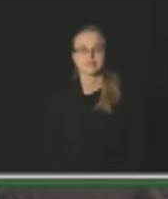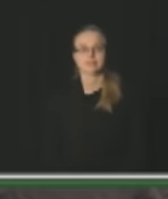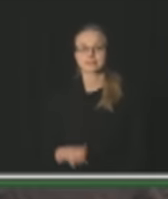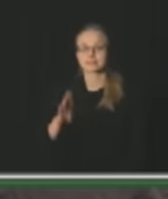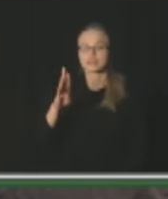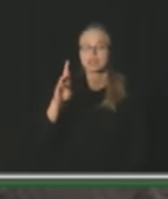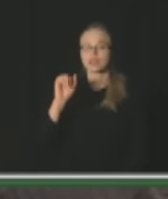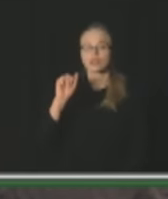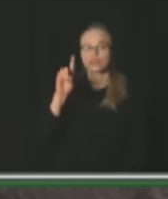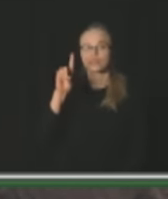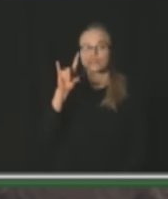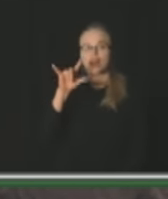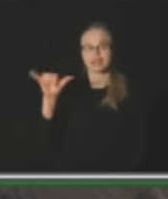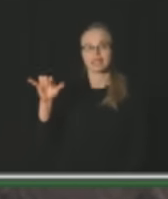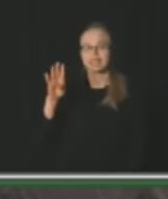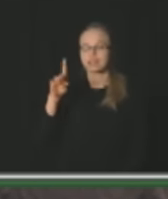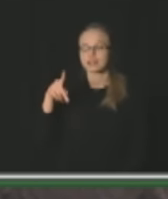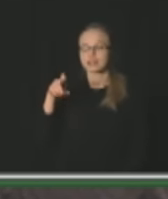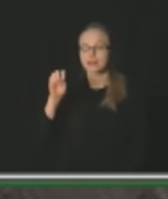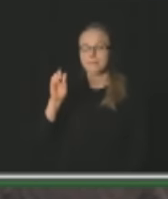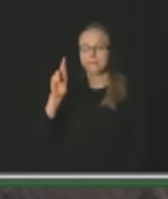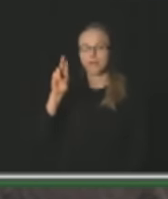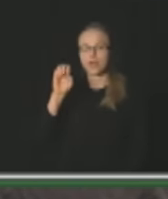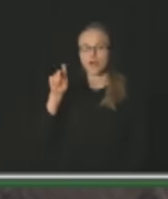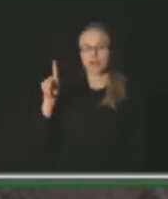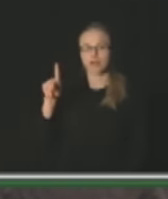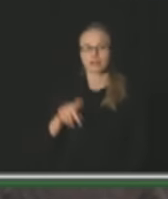Bradley Perrick.